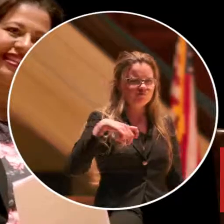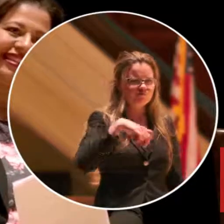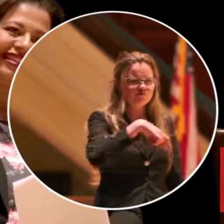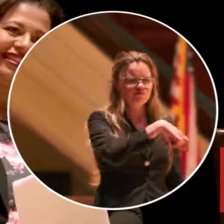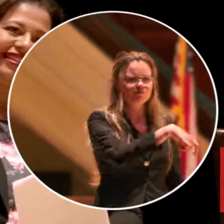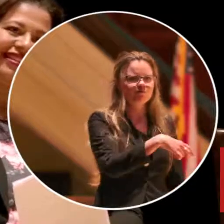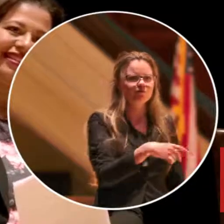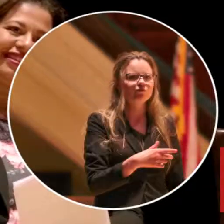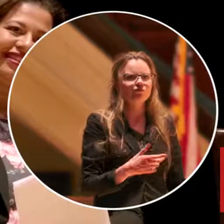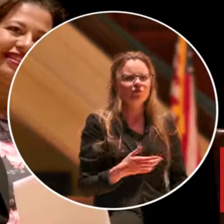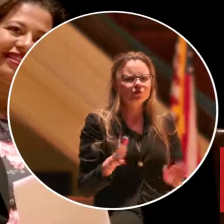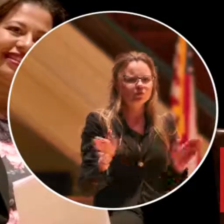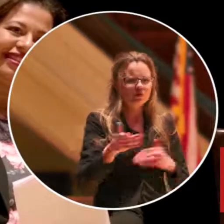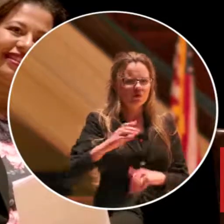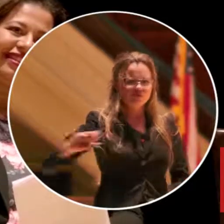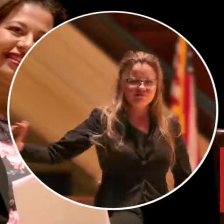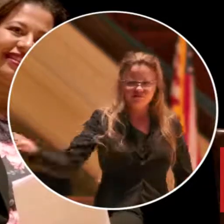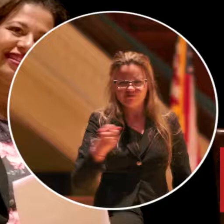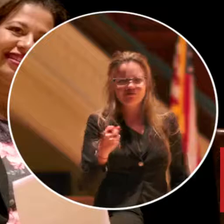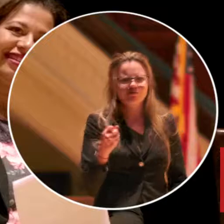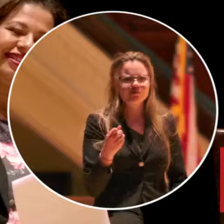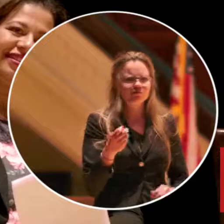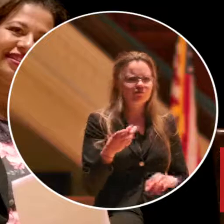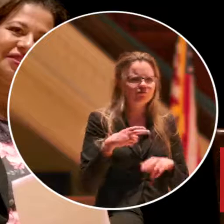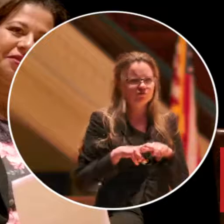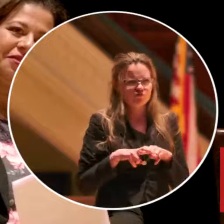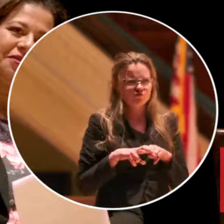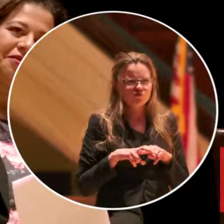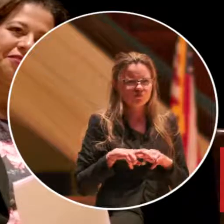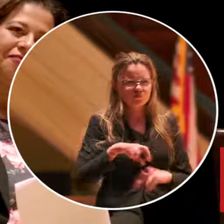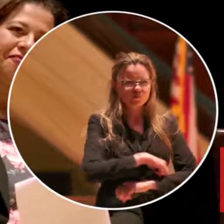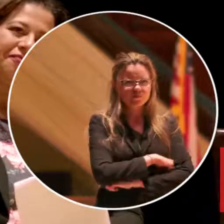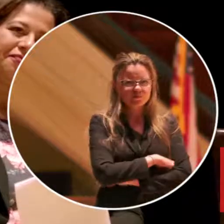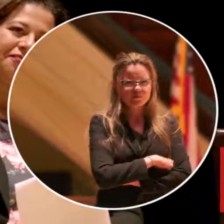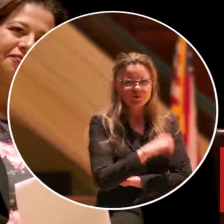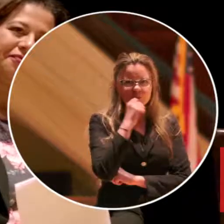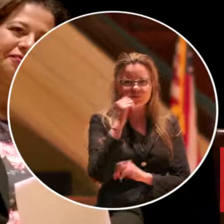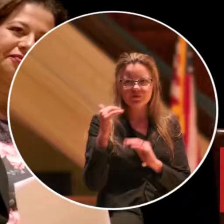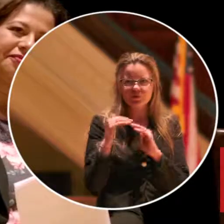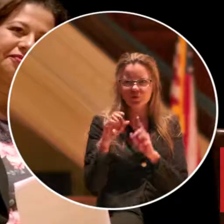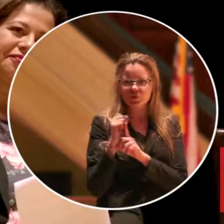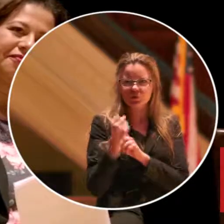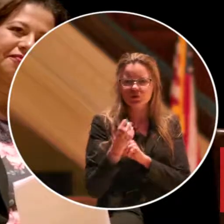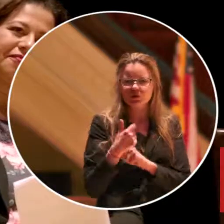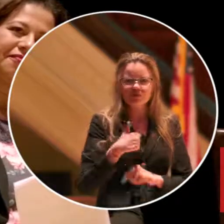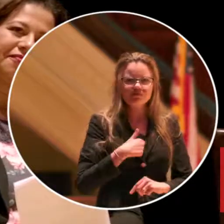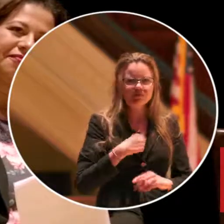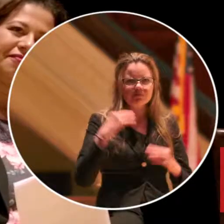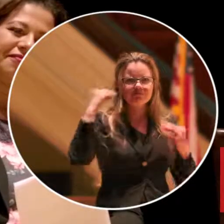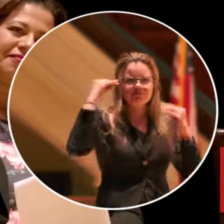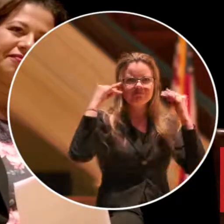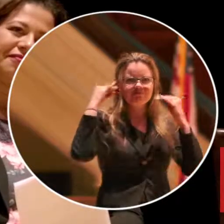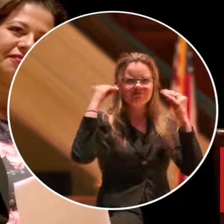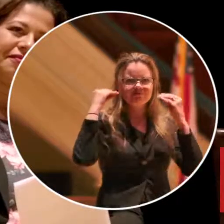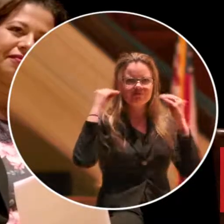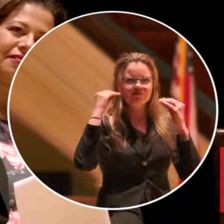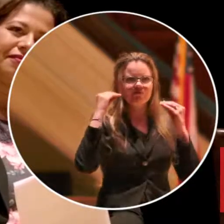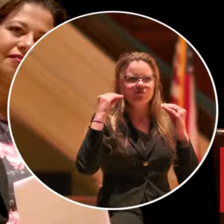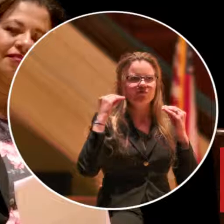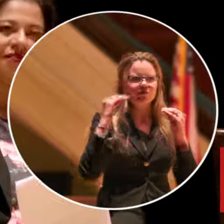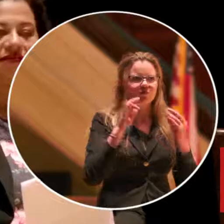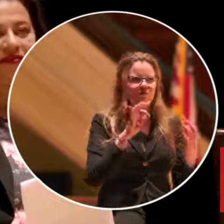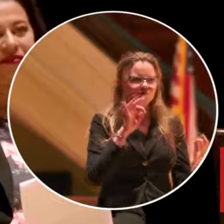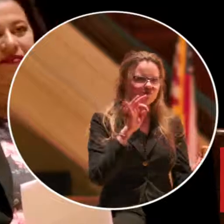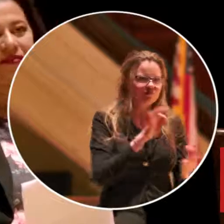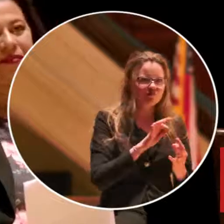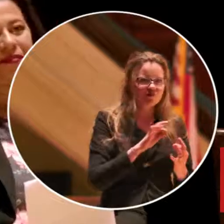Pouting in my room, angry at my mother and my perceived unfairness of the situation, I came up with a perfect retort.